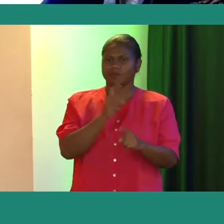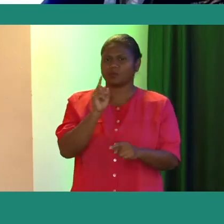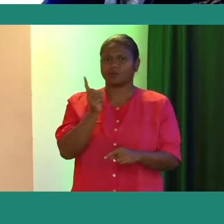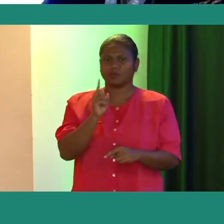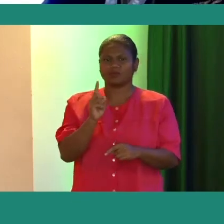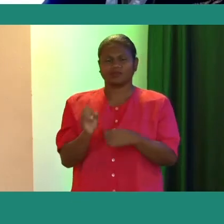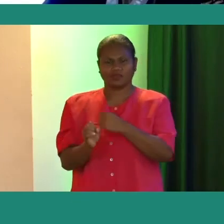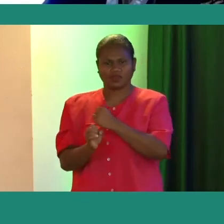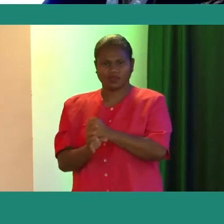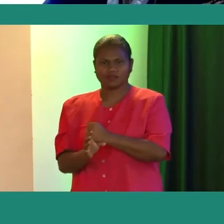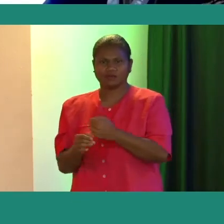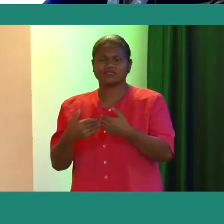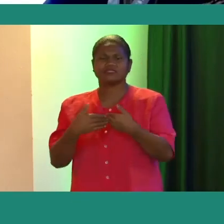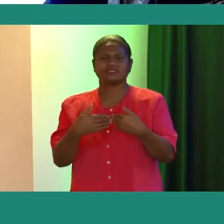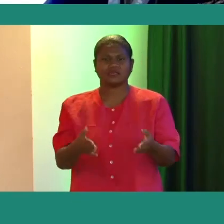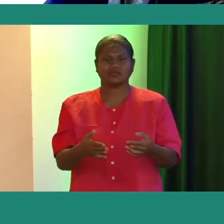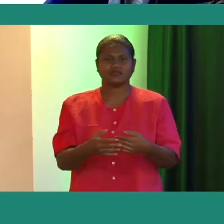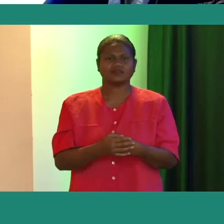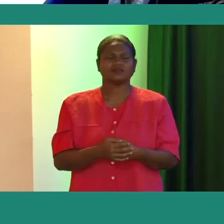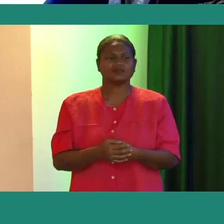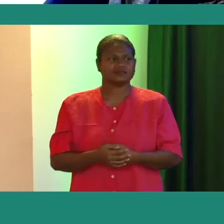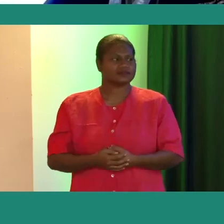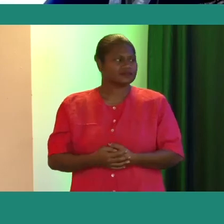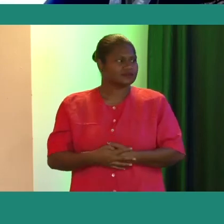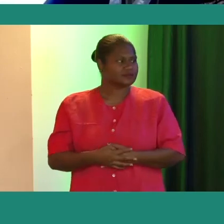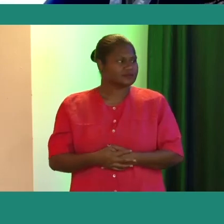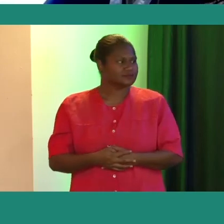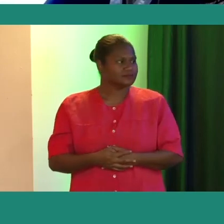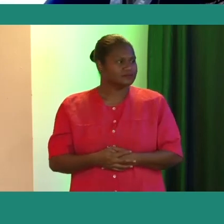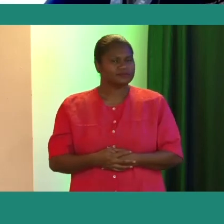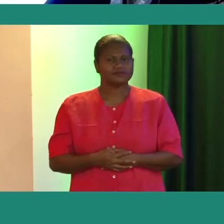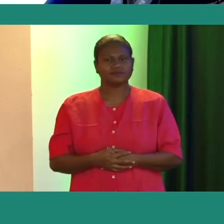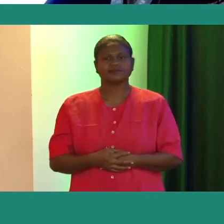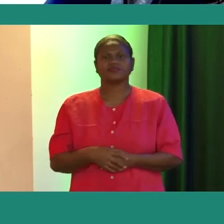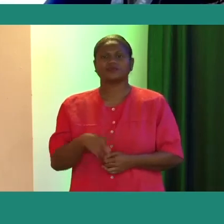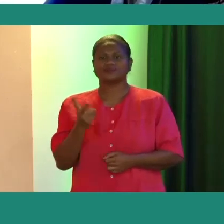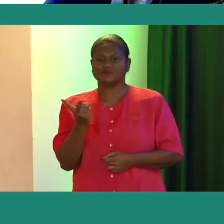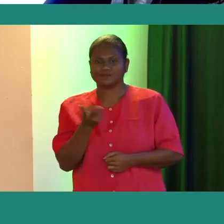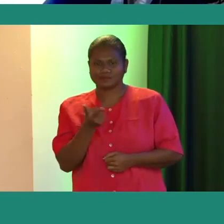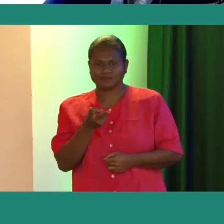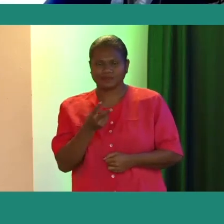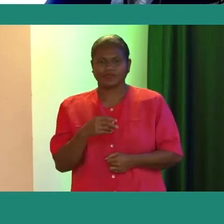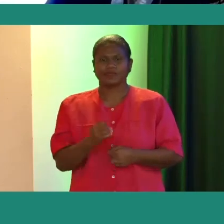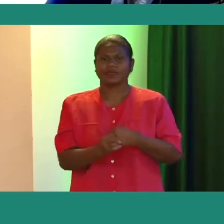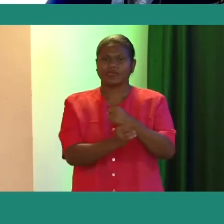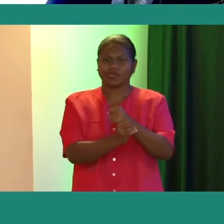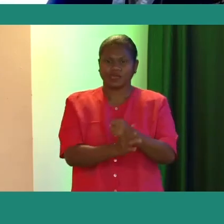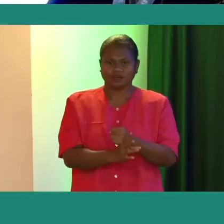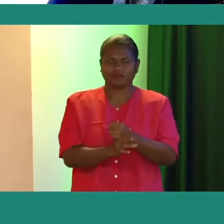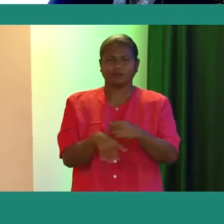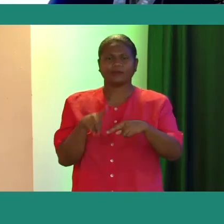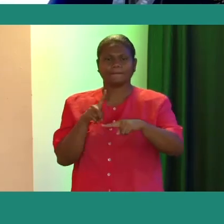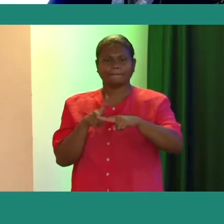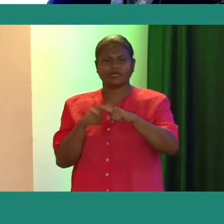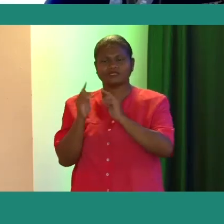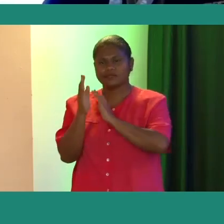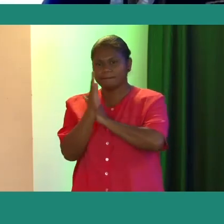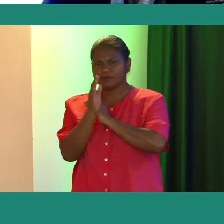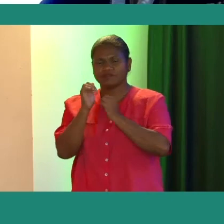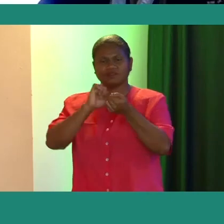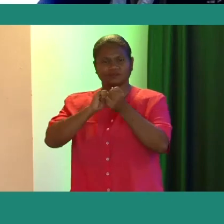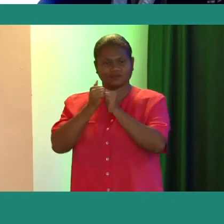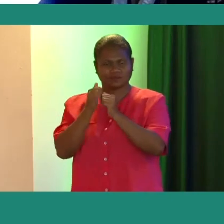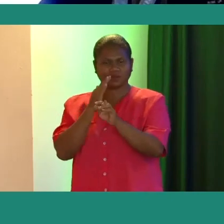our government. So just putting it out there that both the public and the private sector are working together